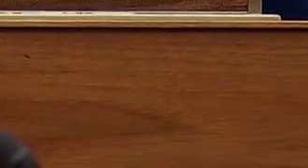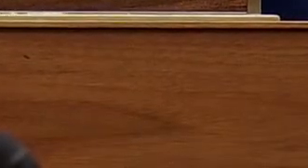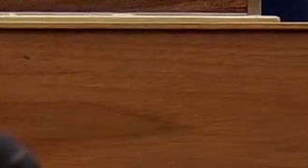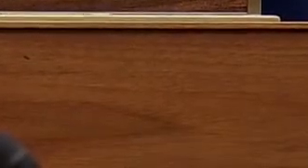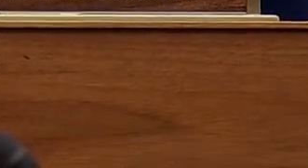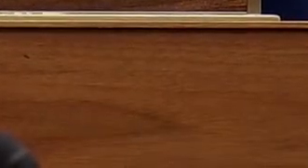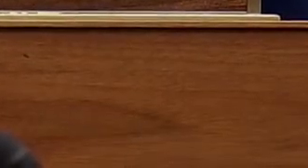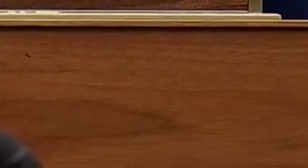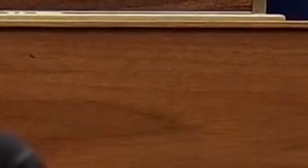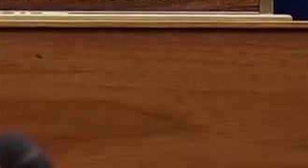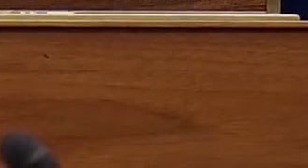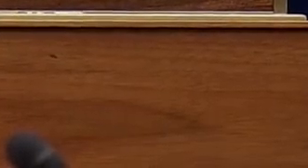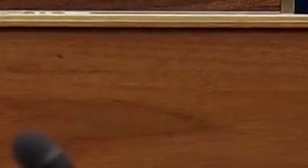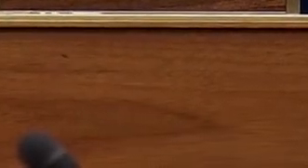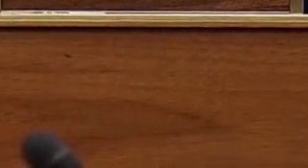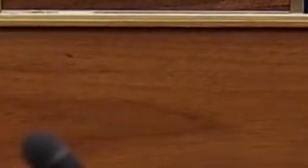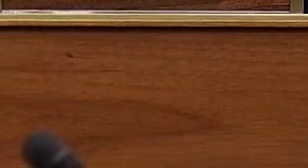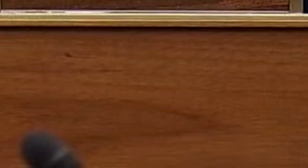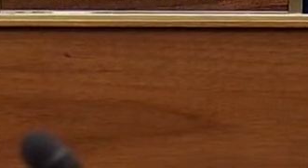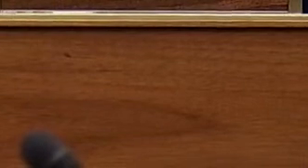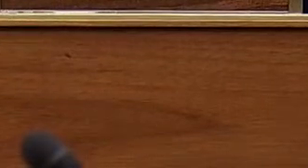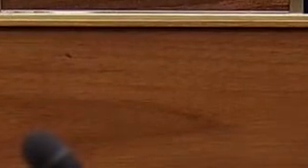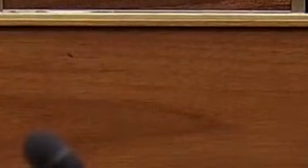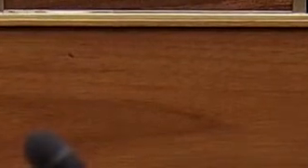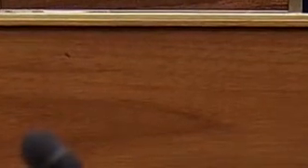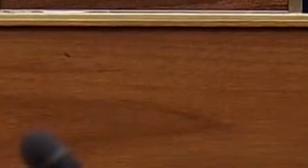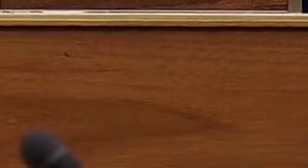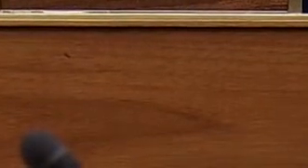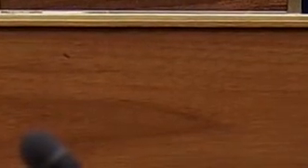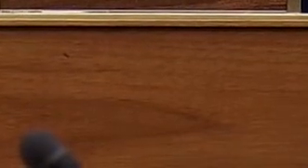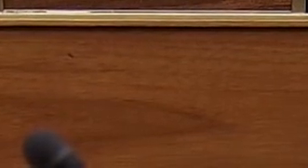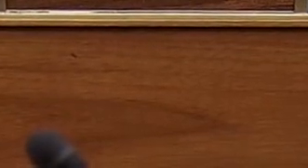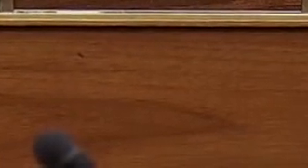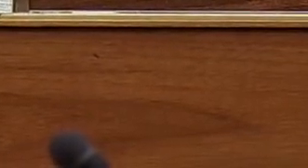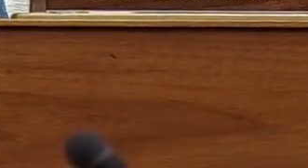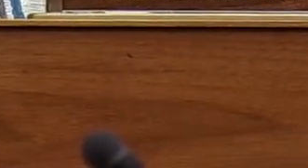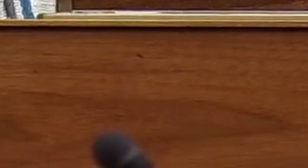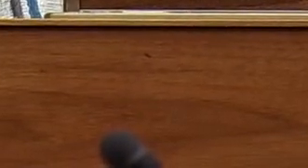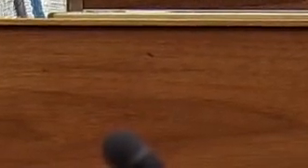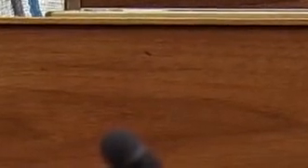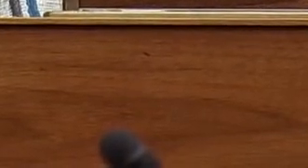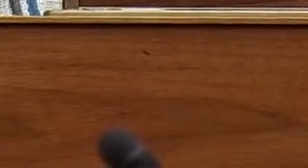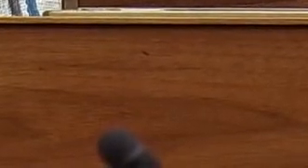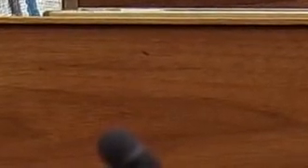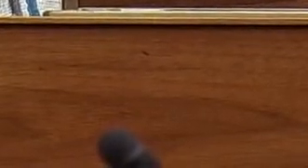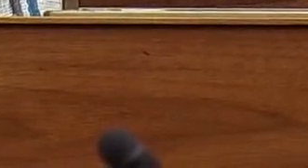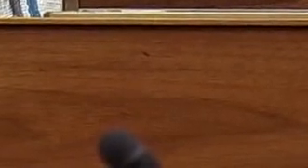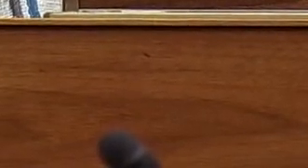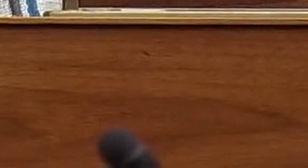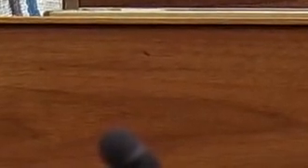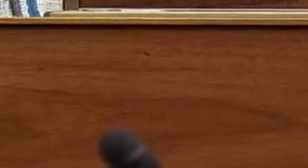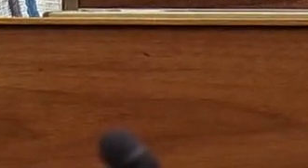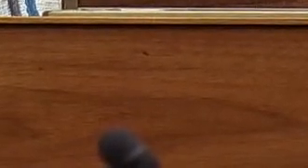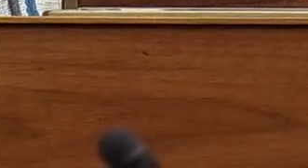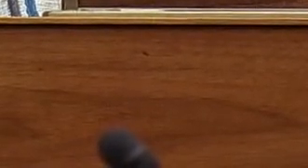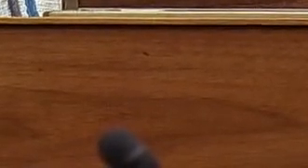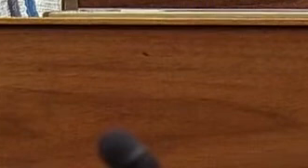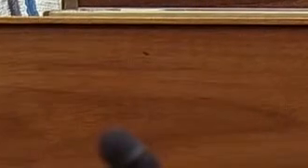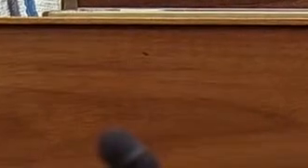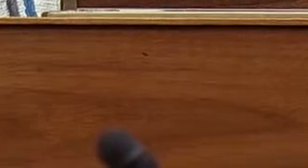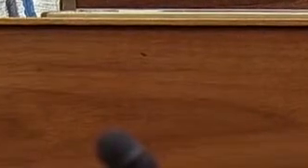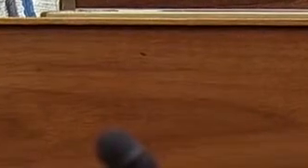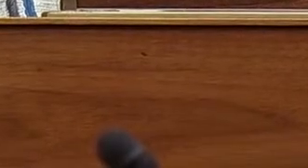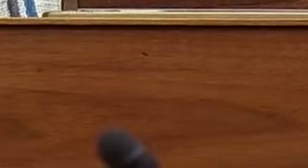this. For the last 2 years, our rainy day reserves equaled 60 days operating costs, a best practice. We are more